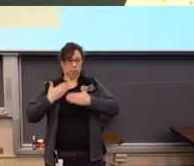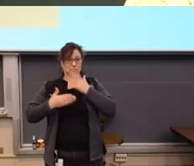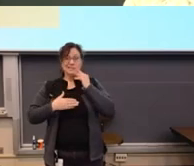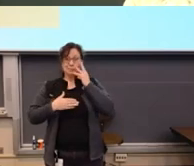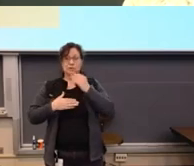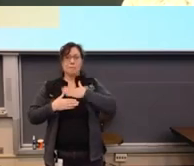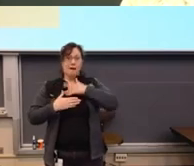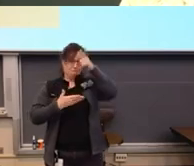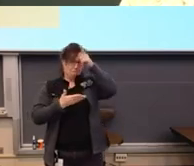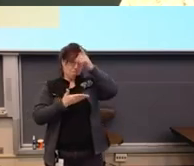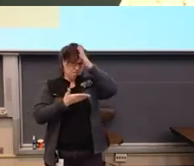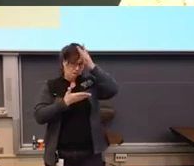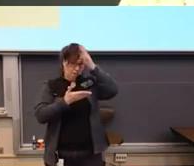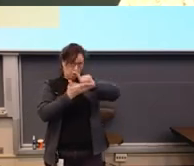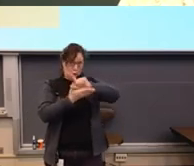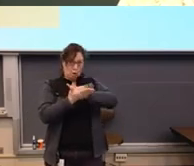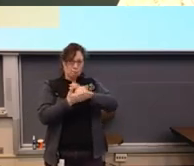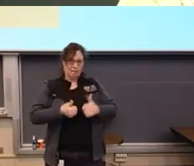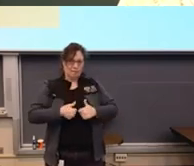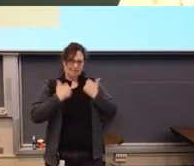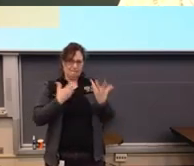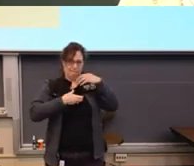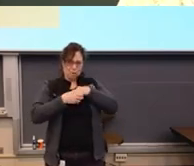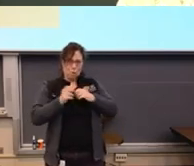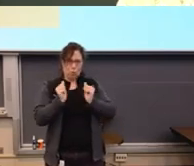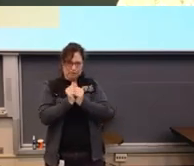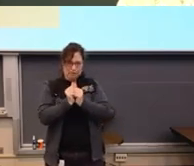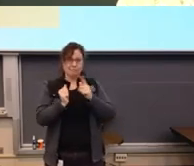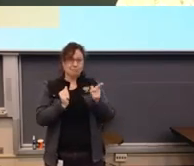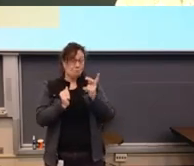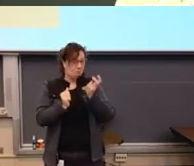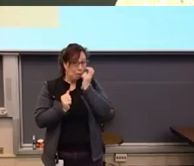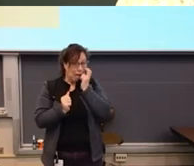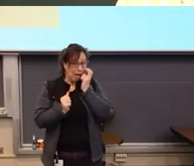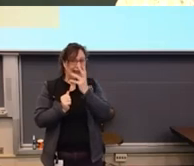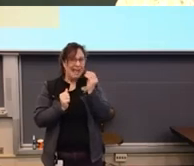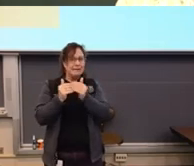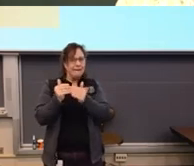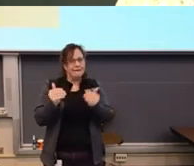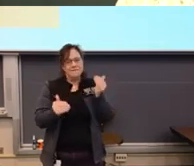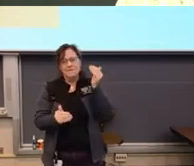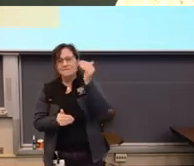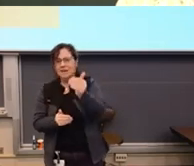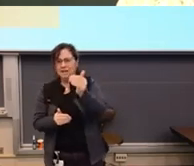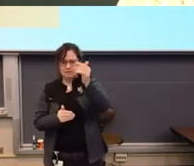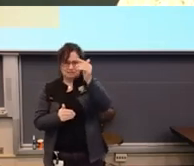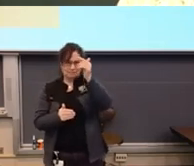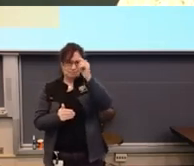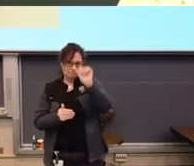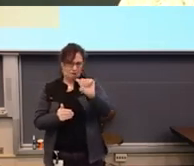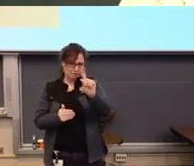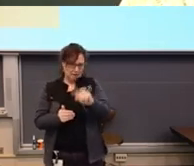me is blind and has advanced Alzheimer's. His disease